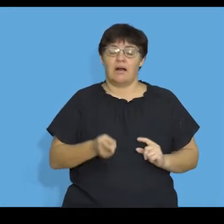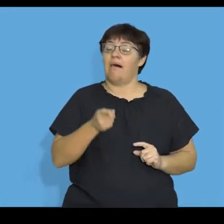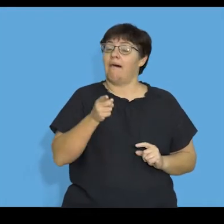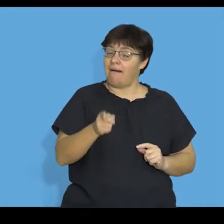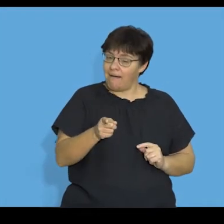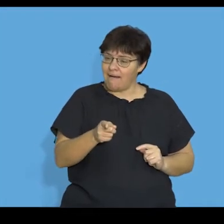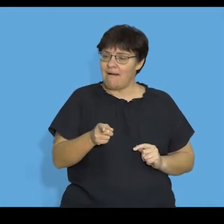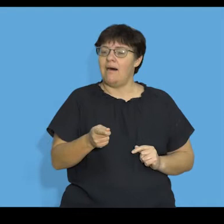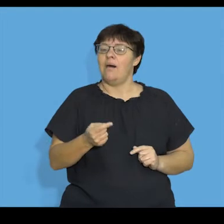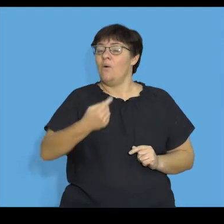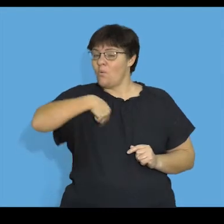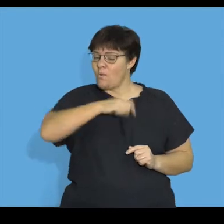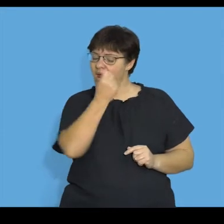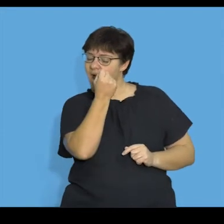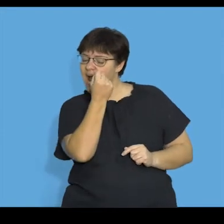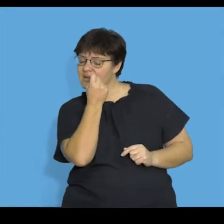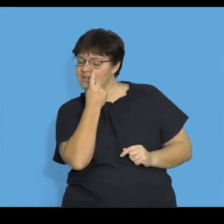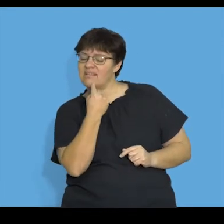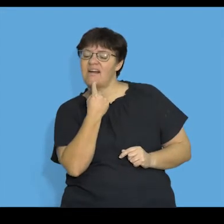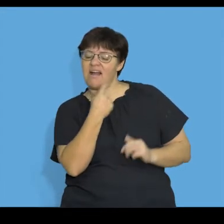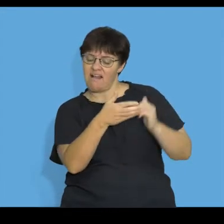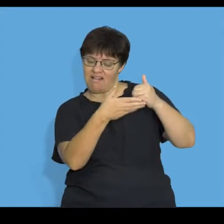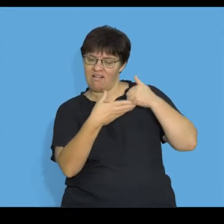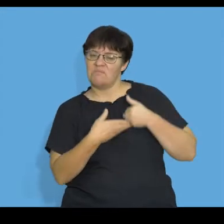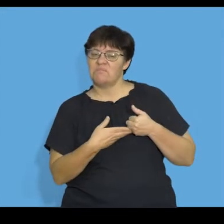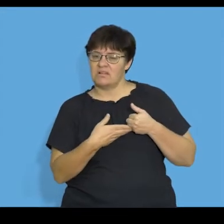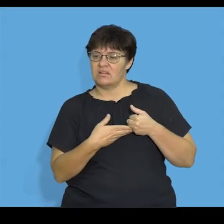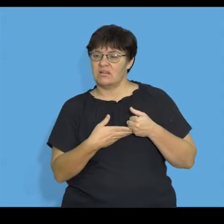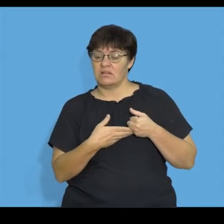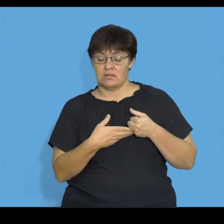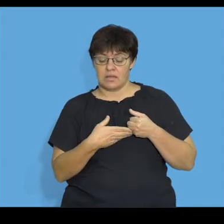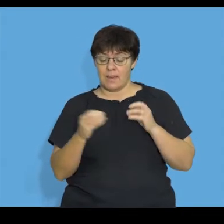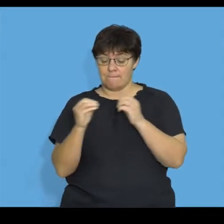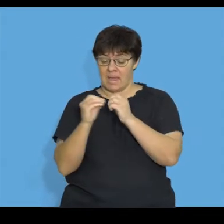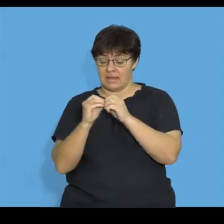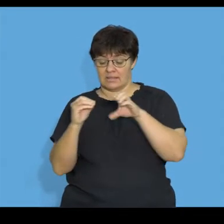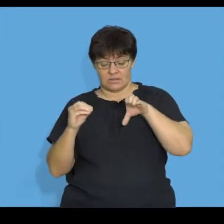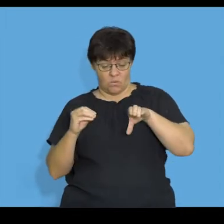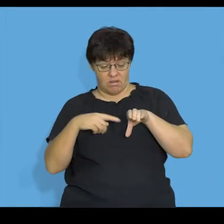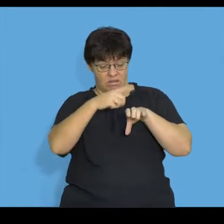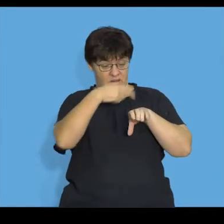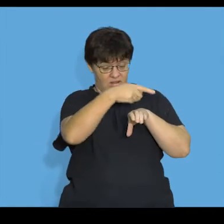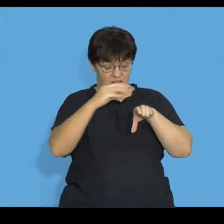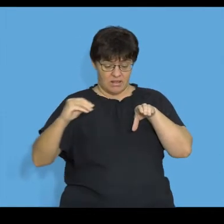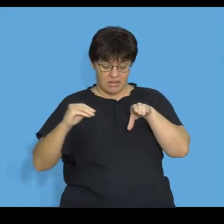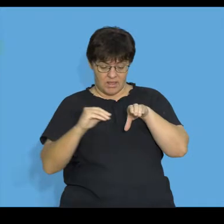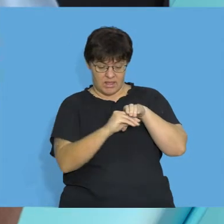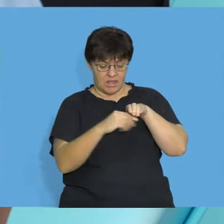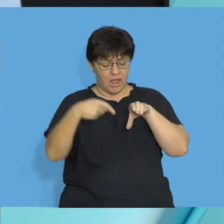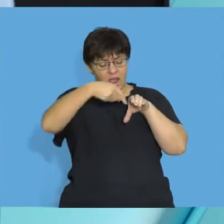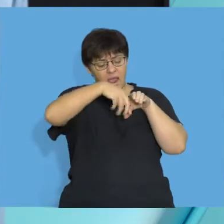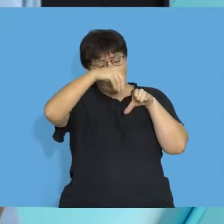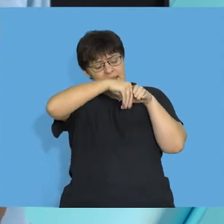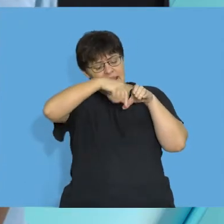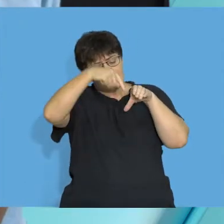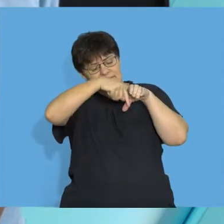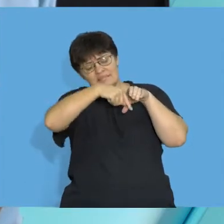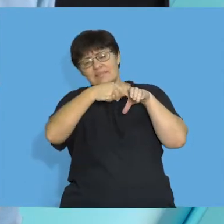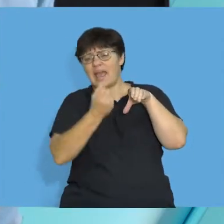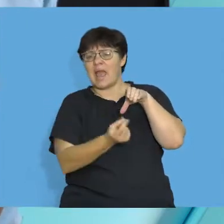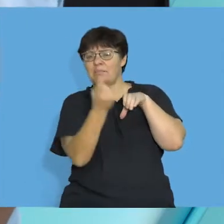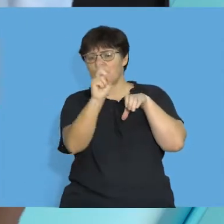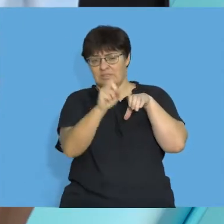us understand that when we're moving the magnet into the coil, what's happening inside the coil. And in effect, we're